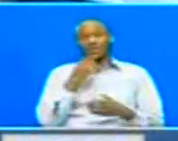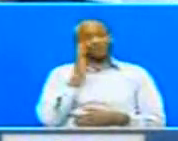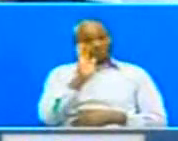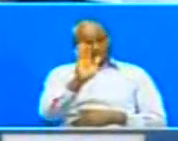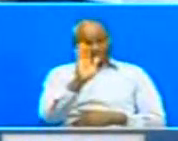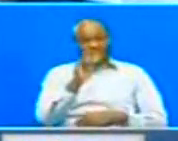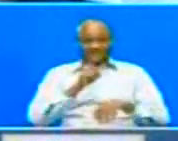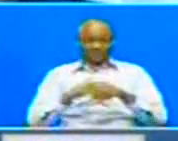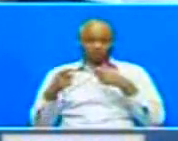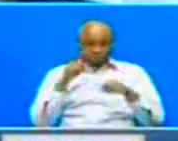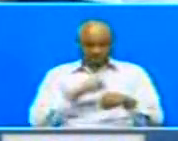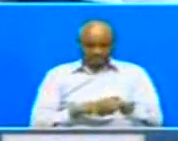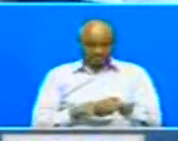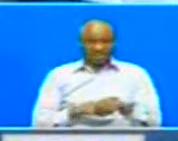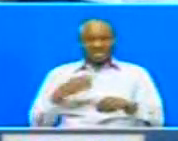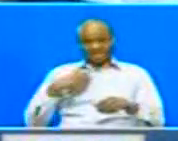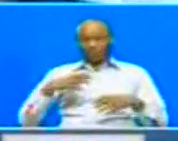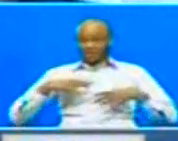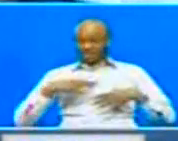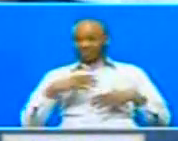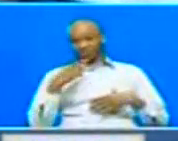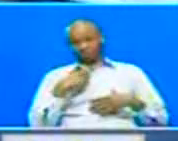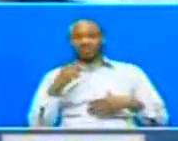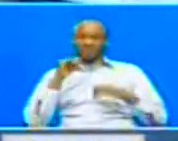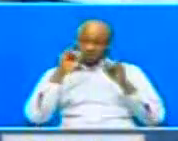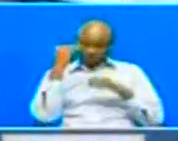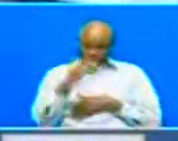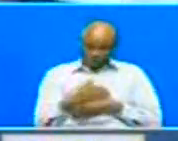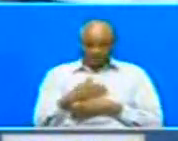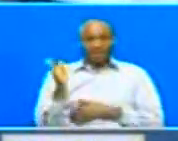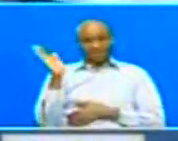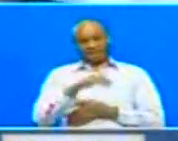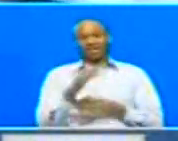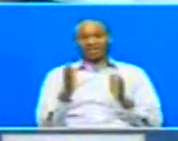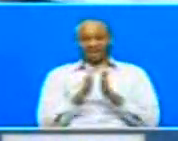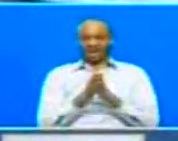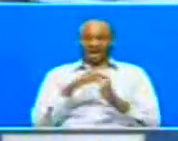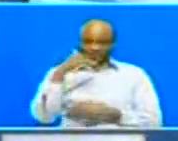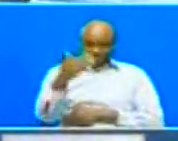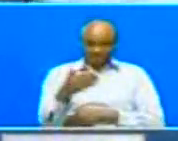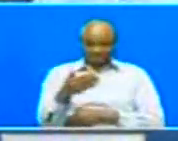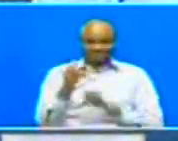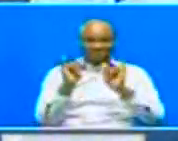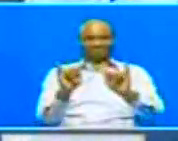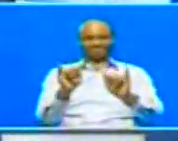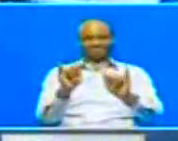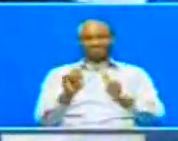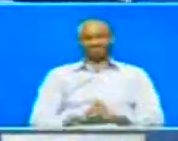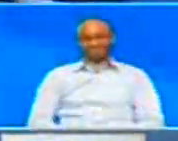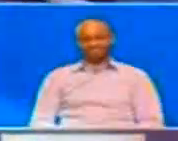in just a moment on Checkpoint. Let's take a break and wind it up at that. We'll be back right after this. Thanks.